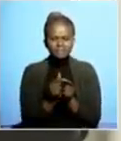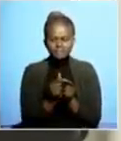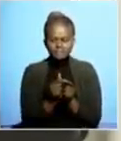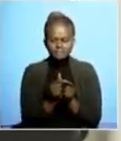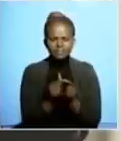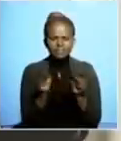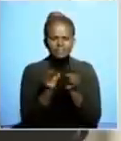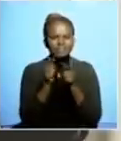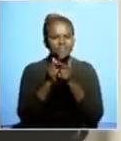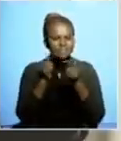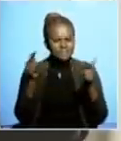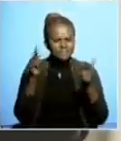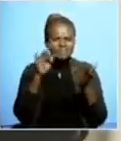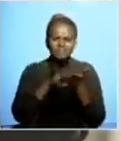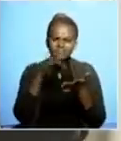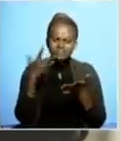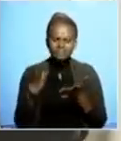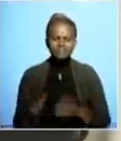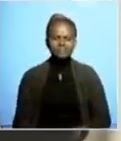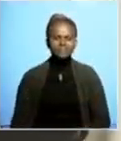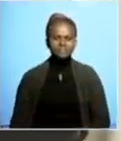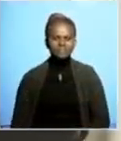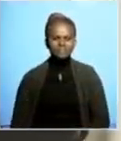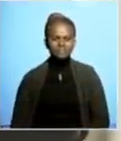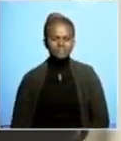at huge prices.